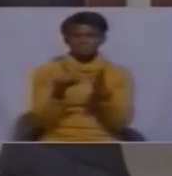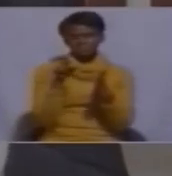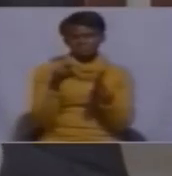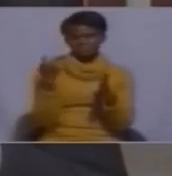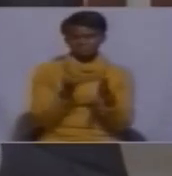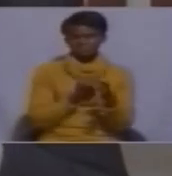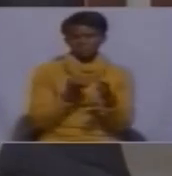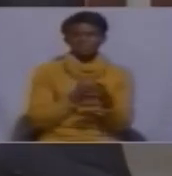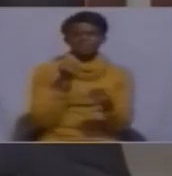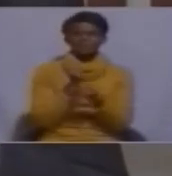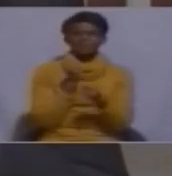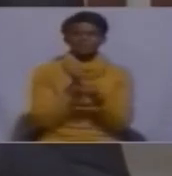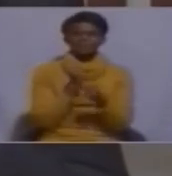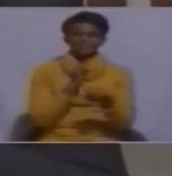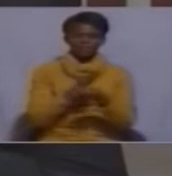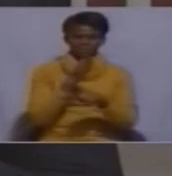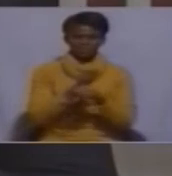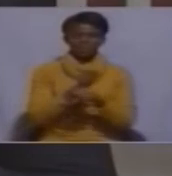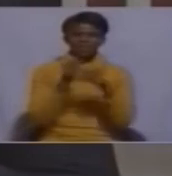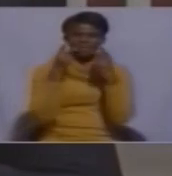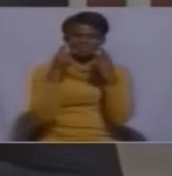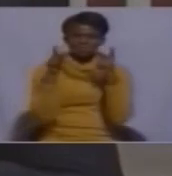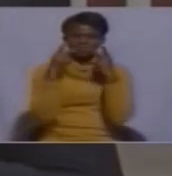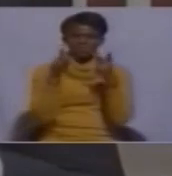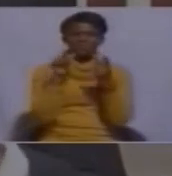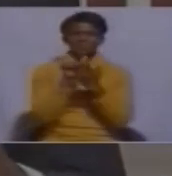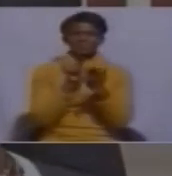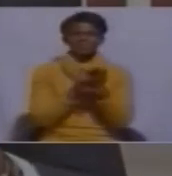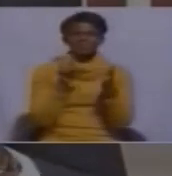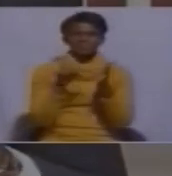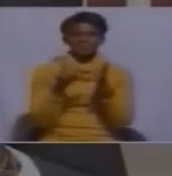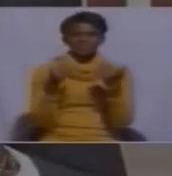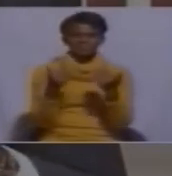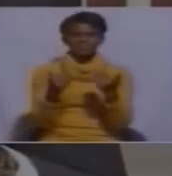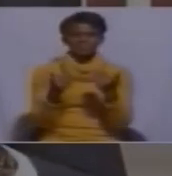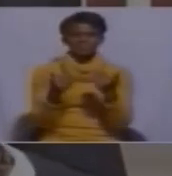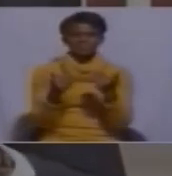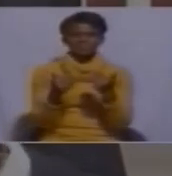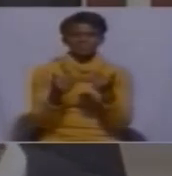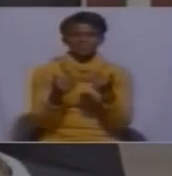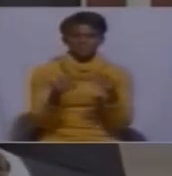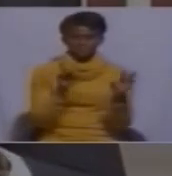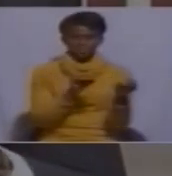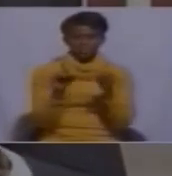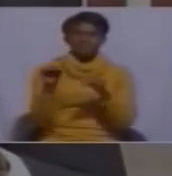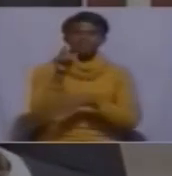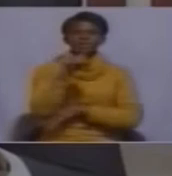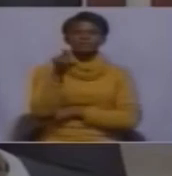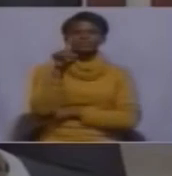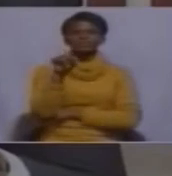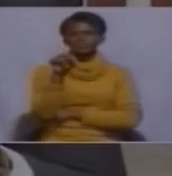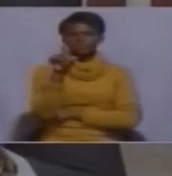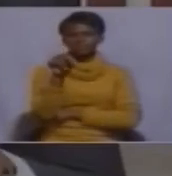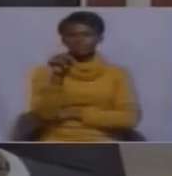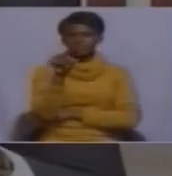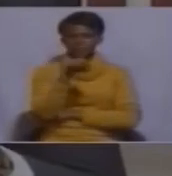become operational upon the publication of the act. And then I've also gone to Article 120,